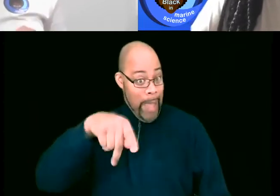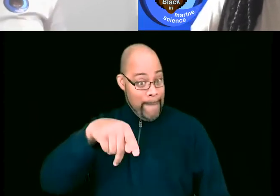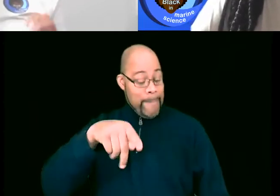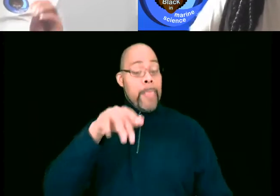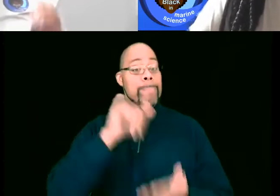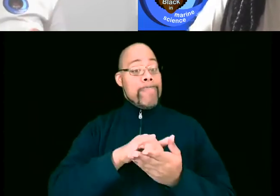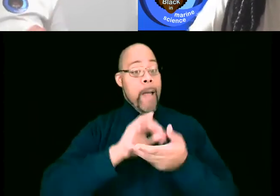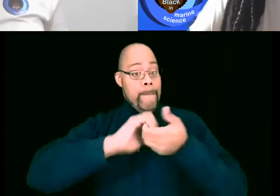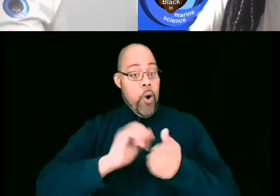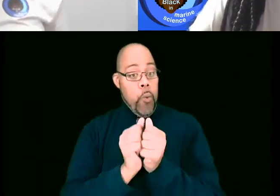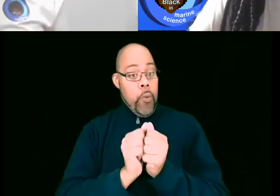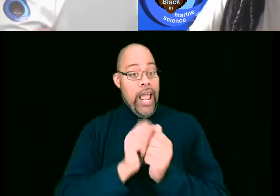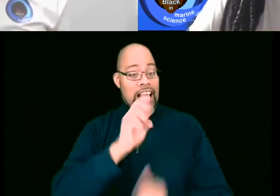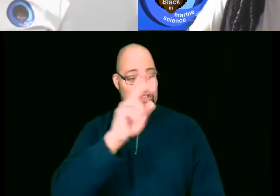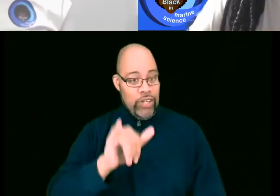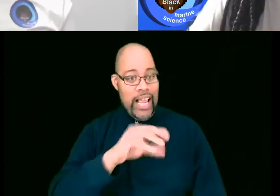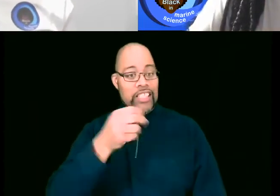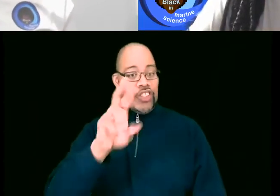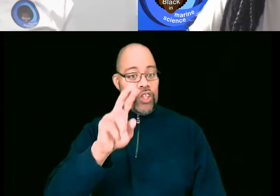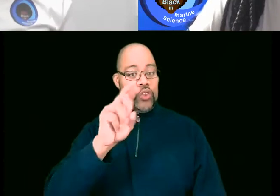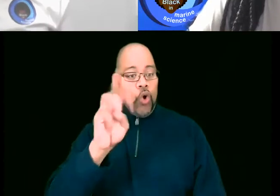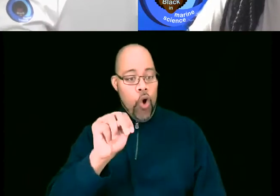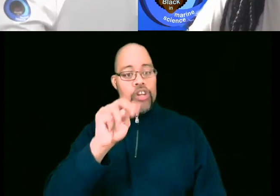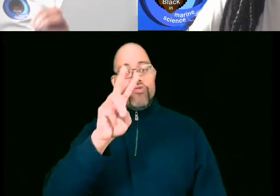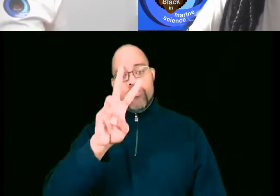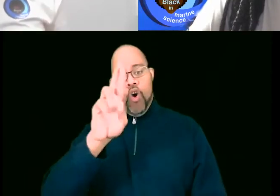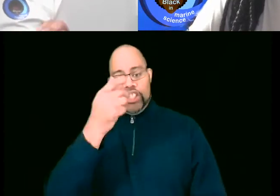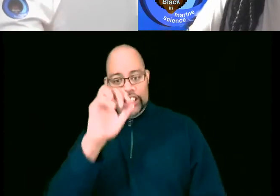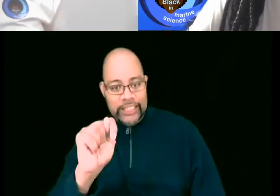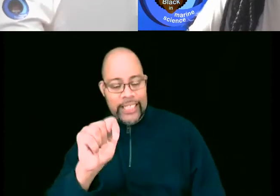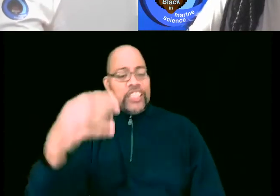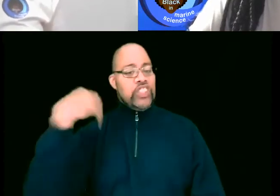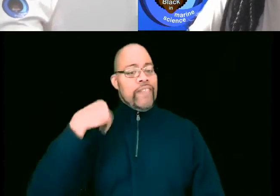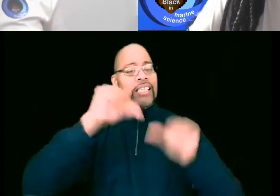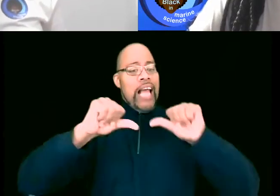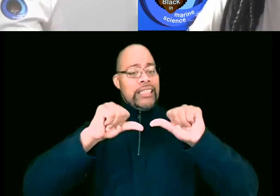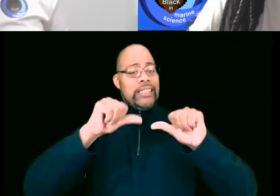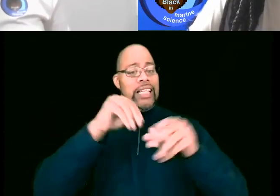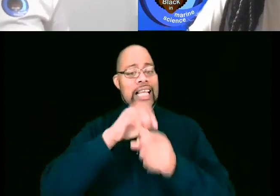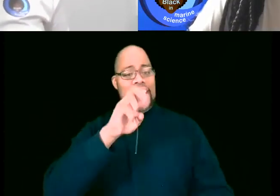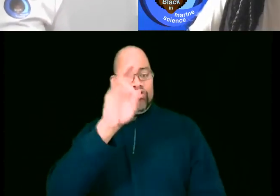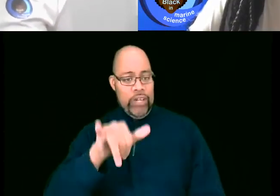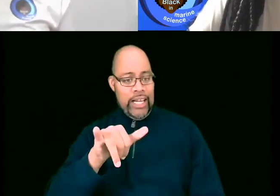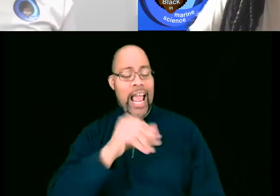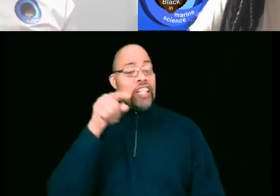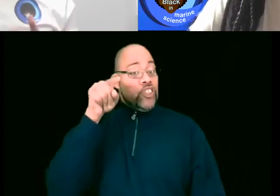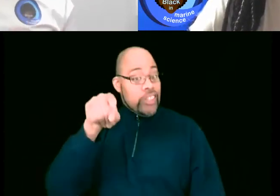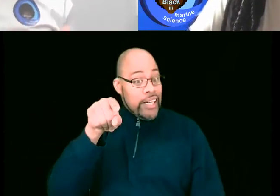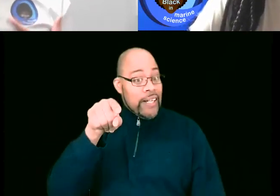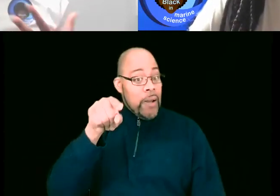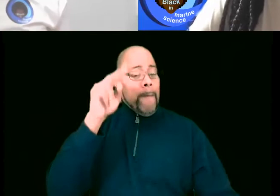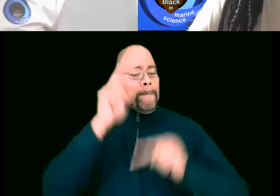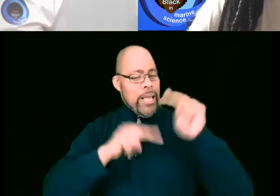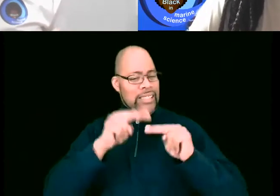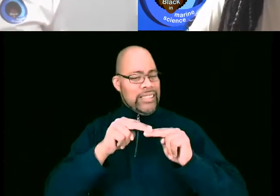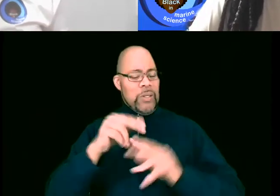are partnering with Esri and Dr. Dawn Wright, who's the chief scientist at Esri, and she is building us